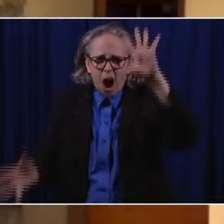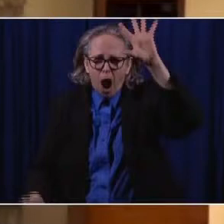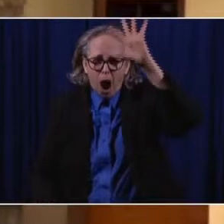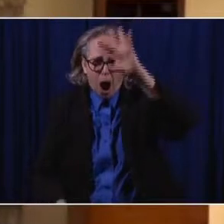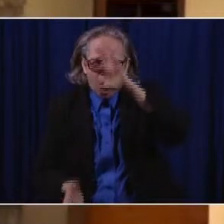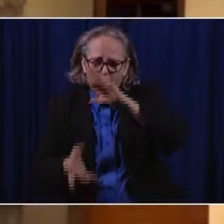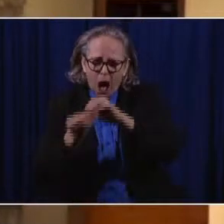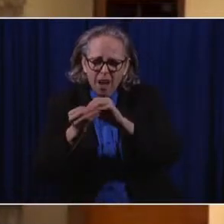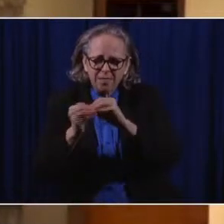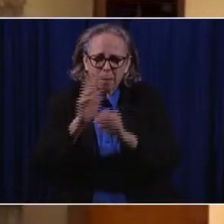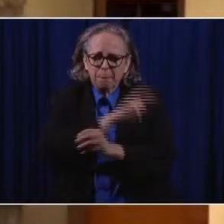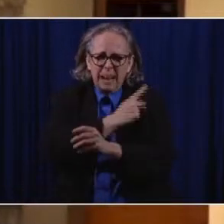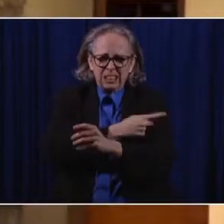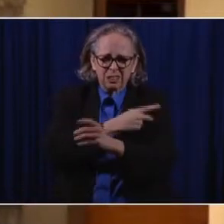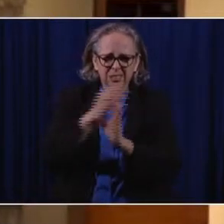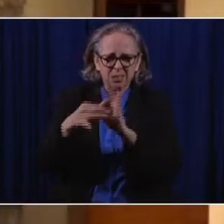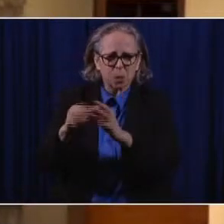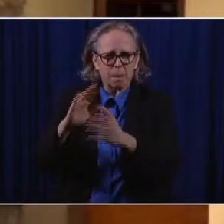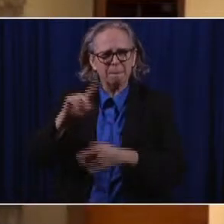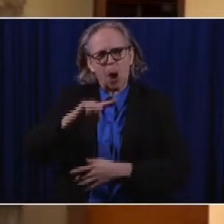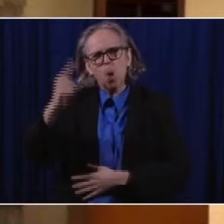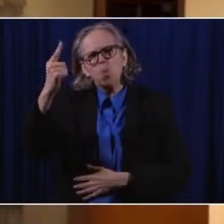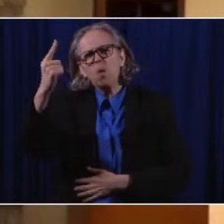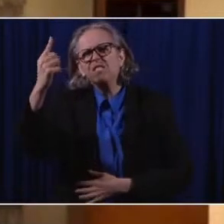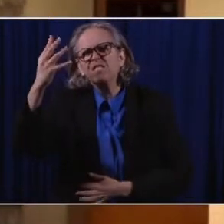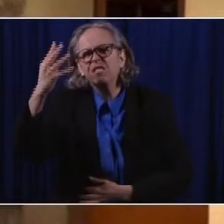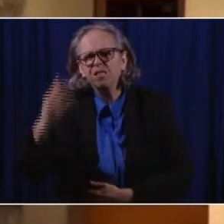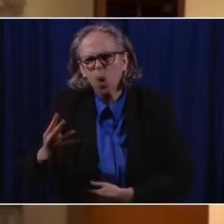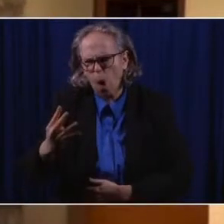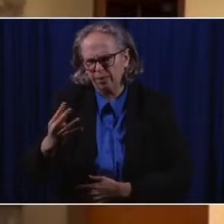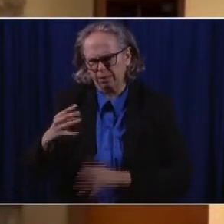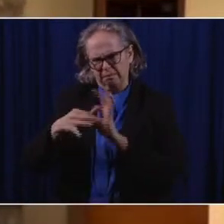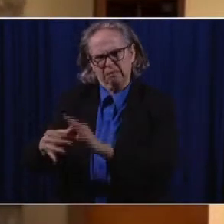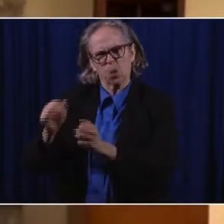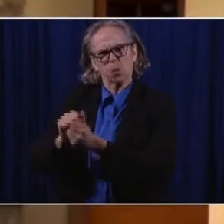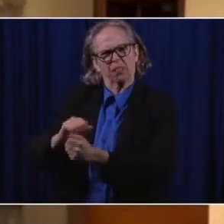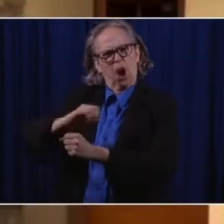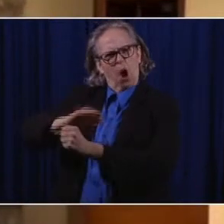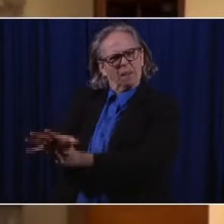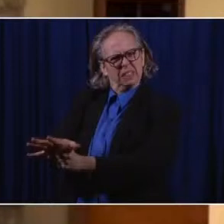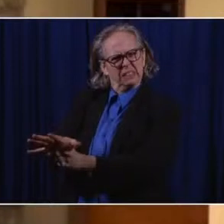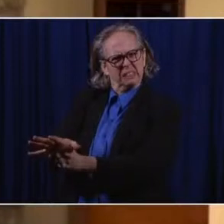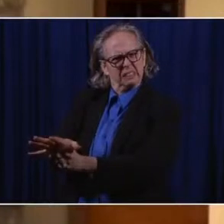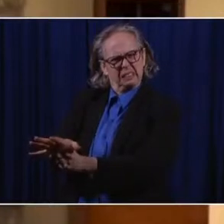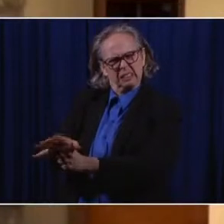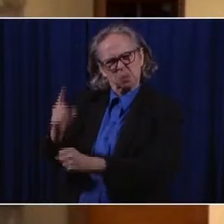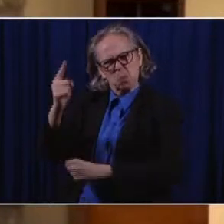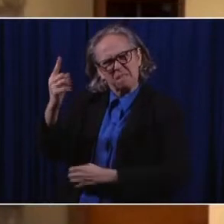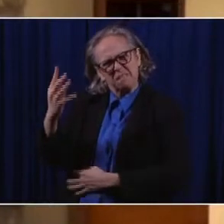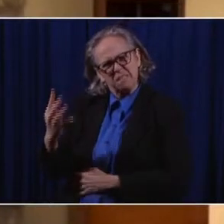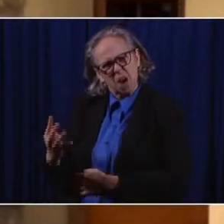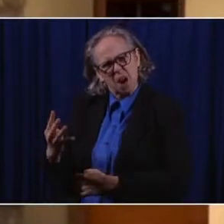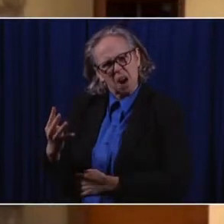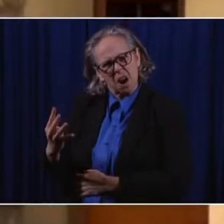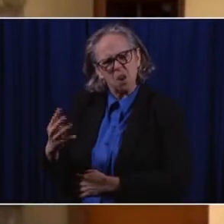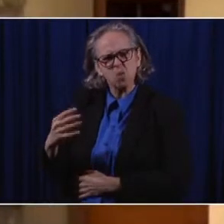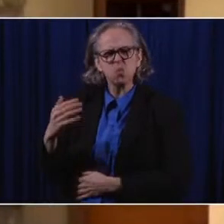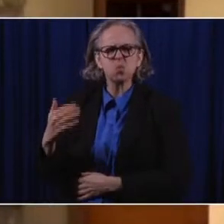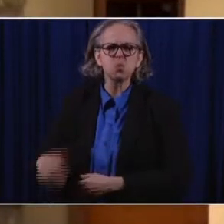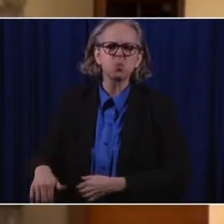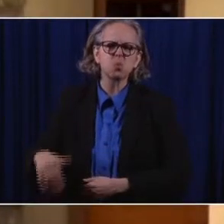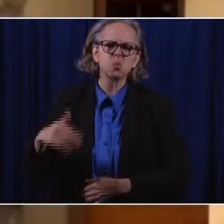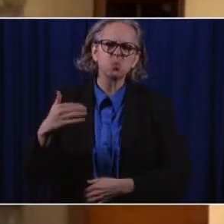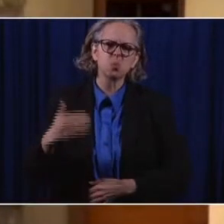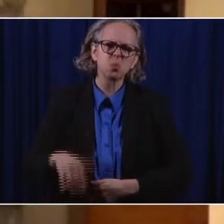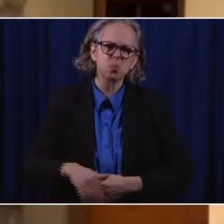COVID patients. Tomorrow, we will be putting out, because of Thanksgiving, we'll be putting out some of our data early.